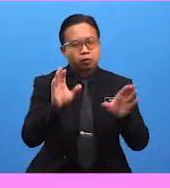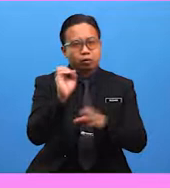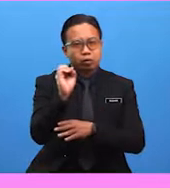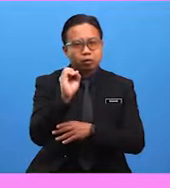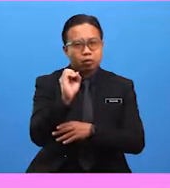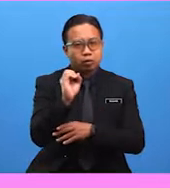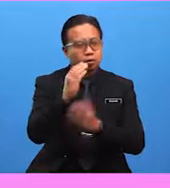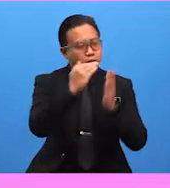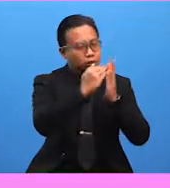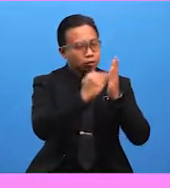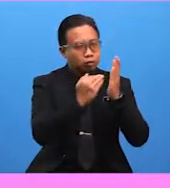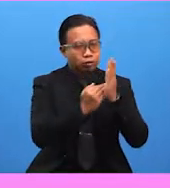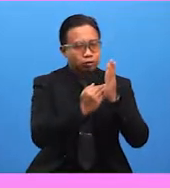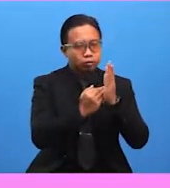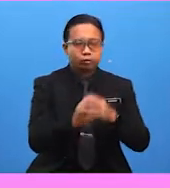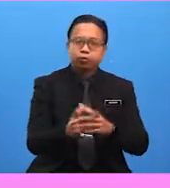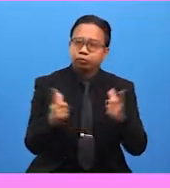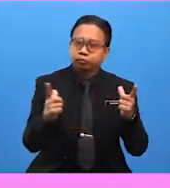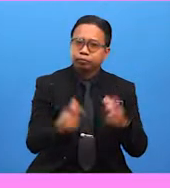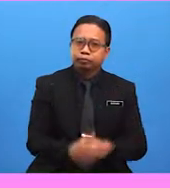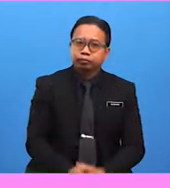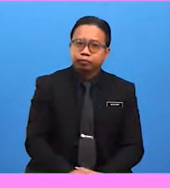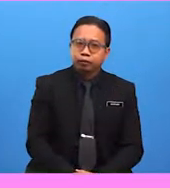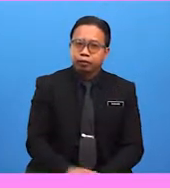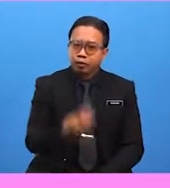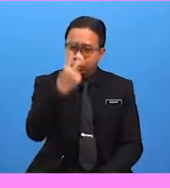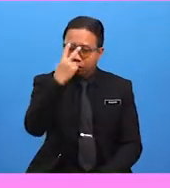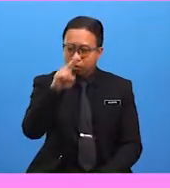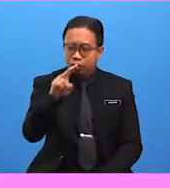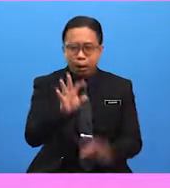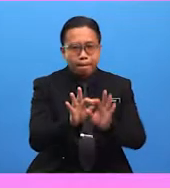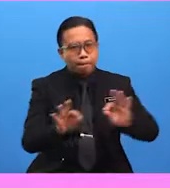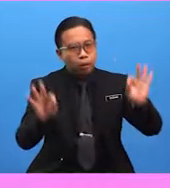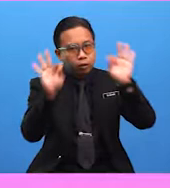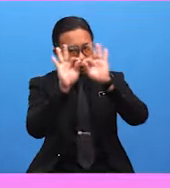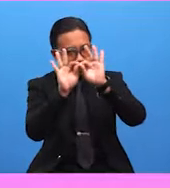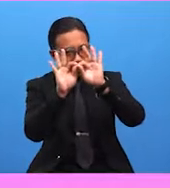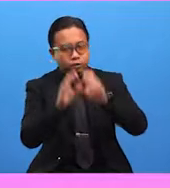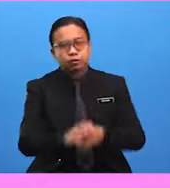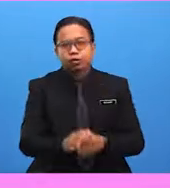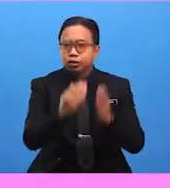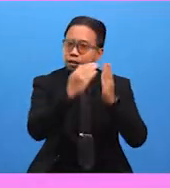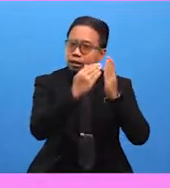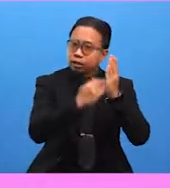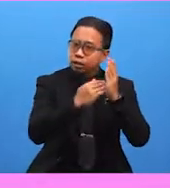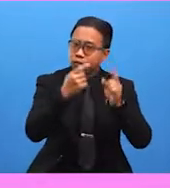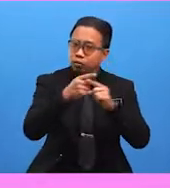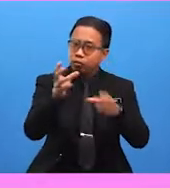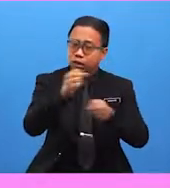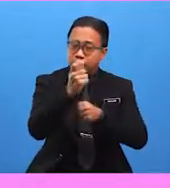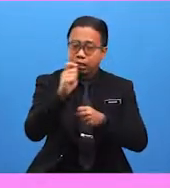irrelevant details. Narrow down important details to get